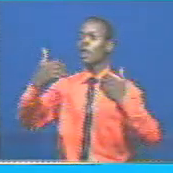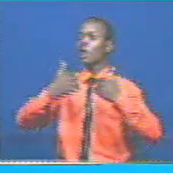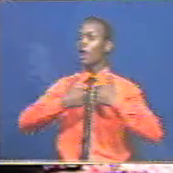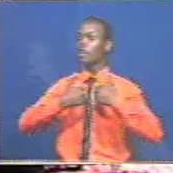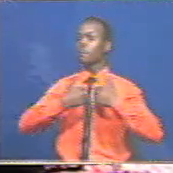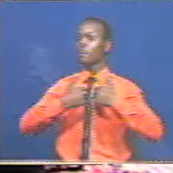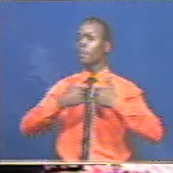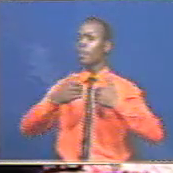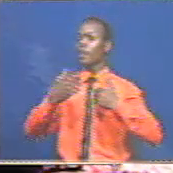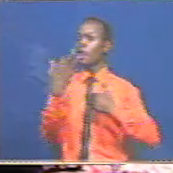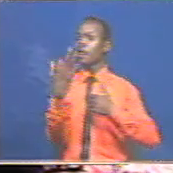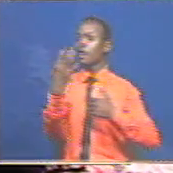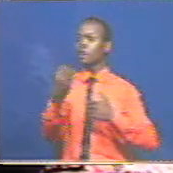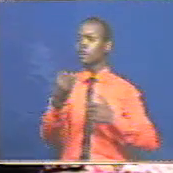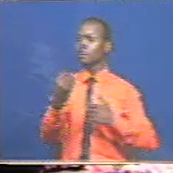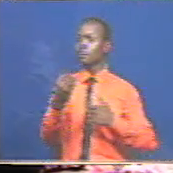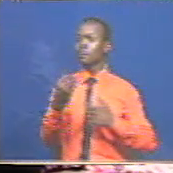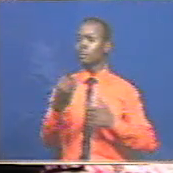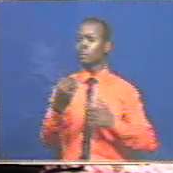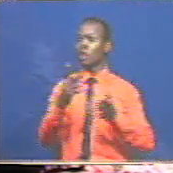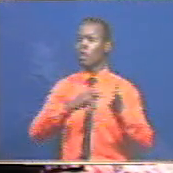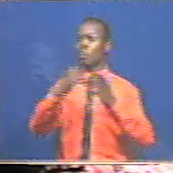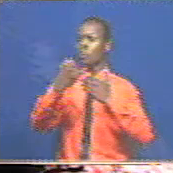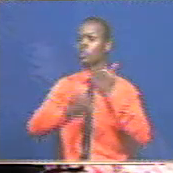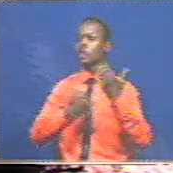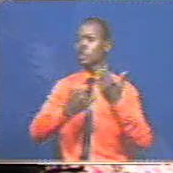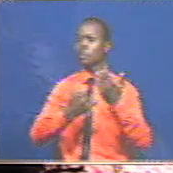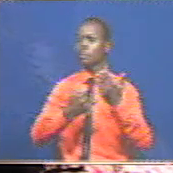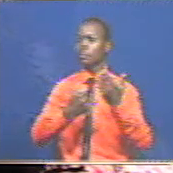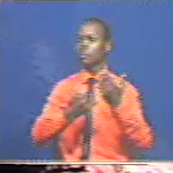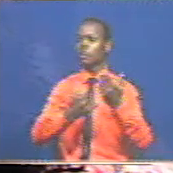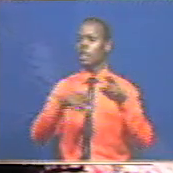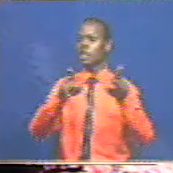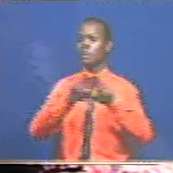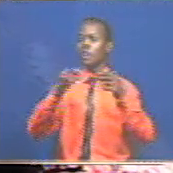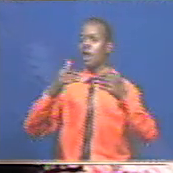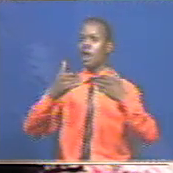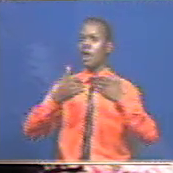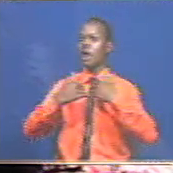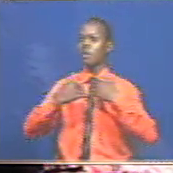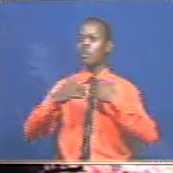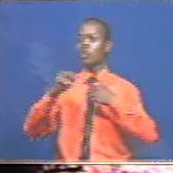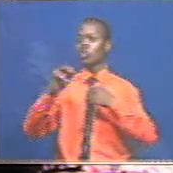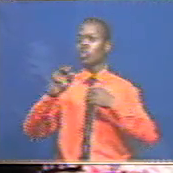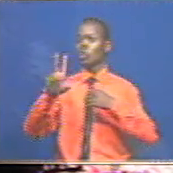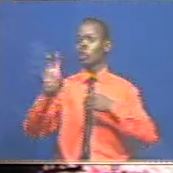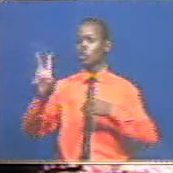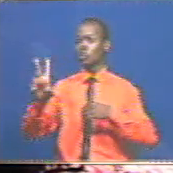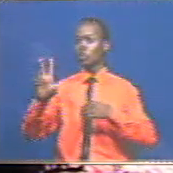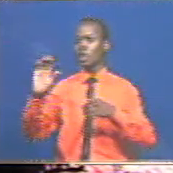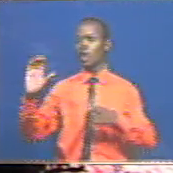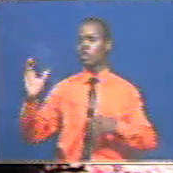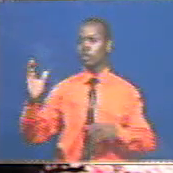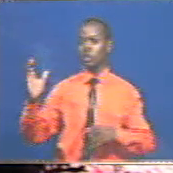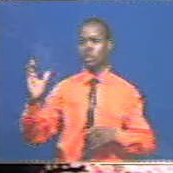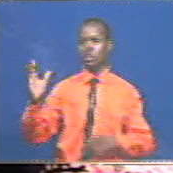30 project is already and we have English with 22 counties yeah